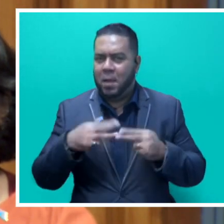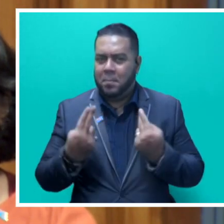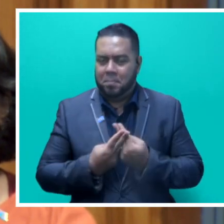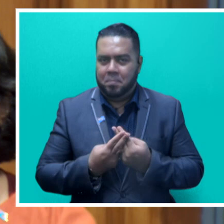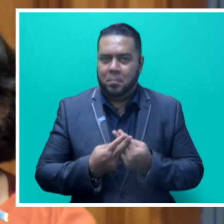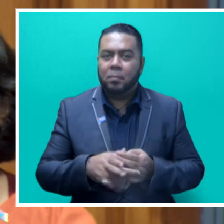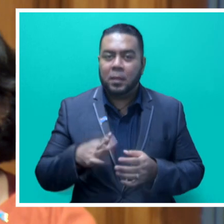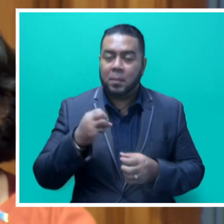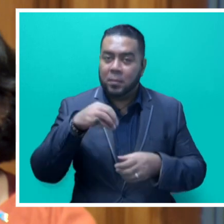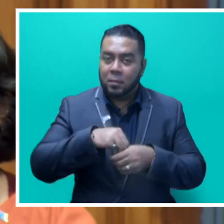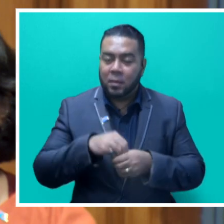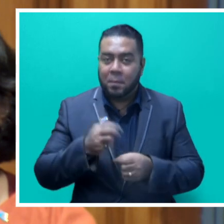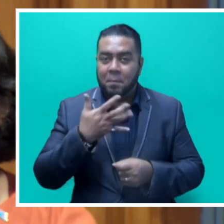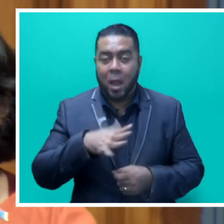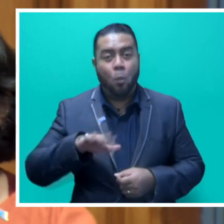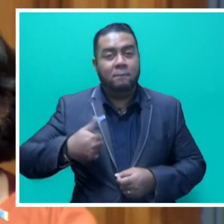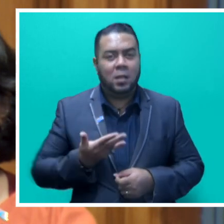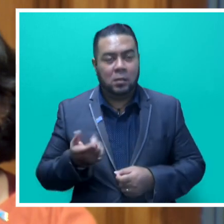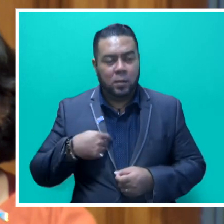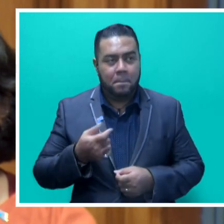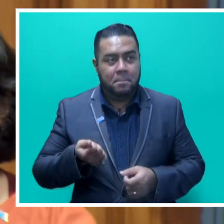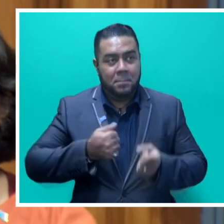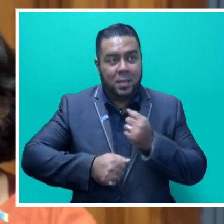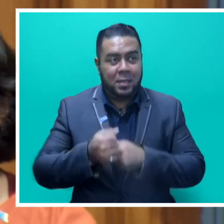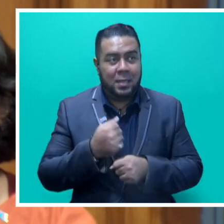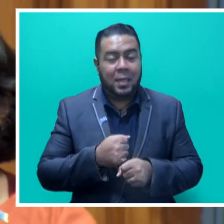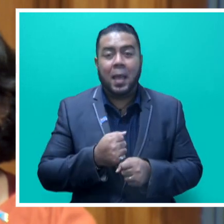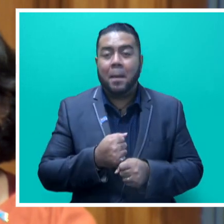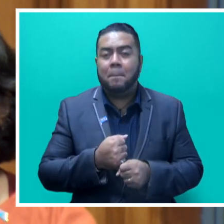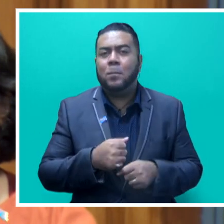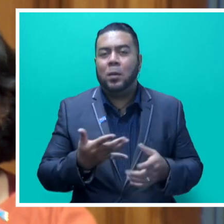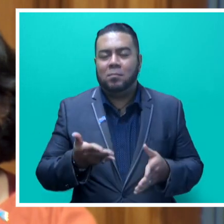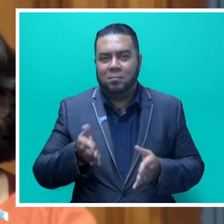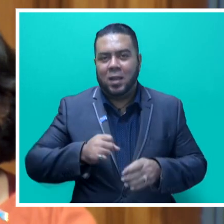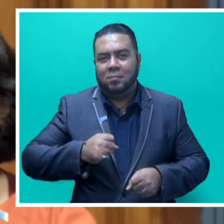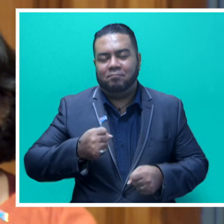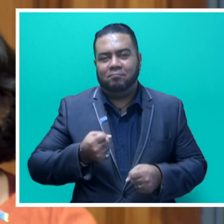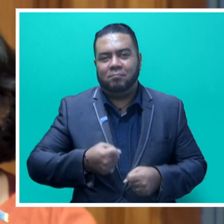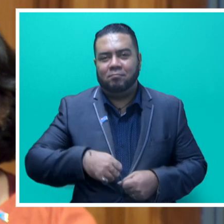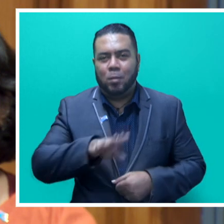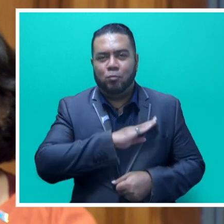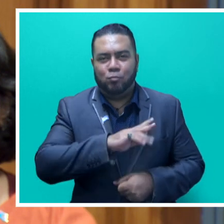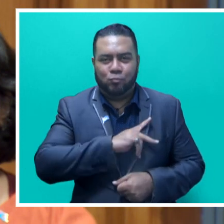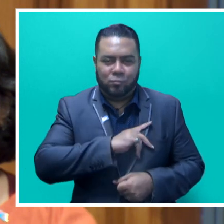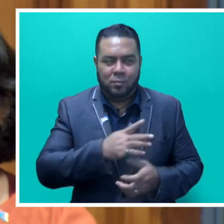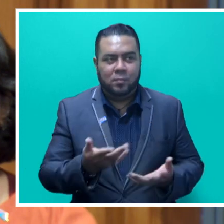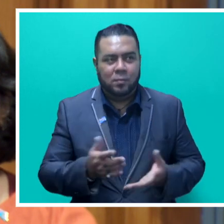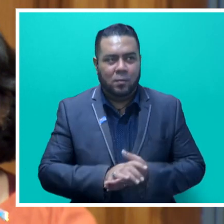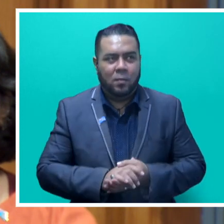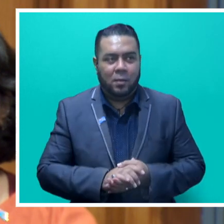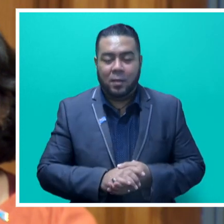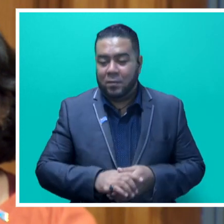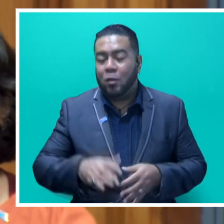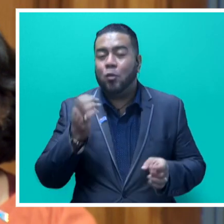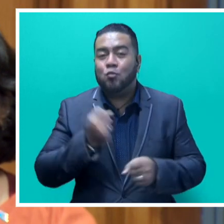In mentioning the campaign, my wife and I became grandparents in the early stages of the Alliance Party's formation, and a special mention must be made of our precious